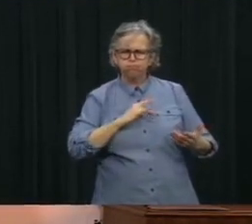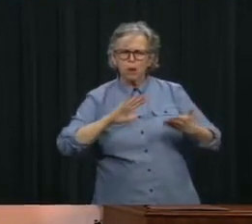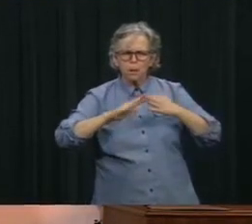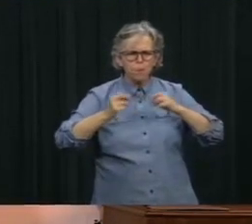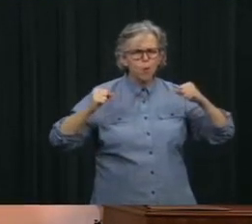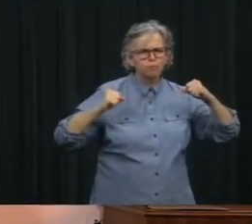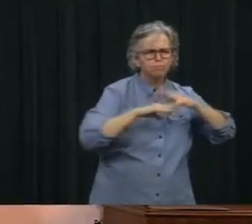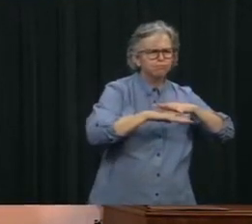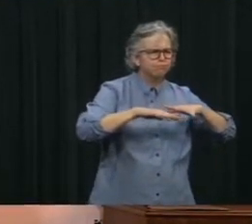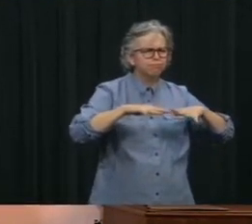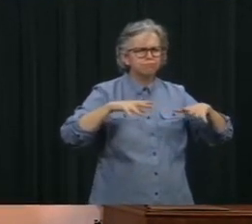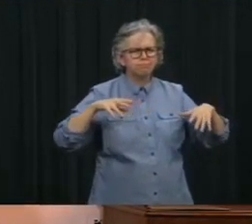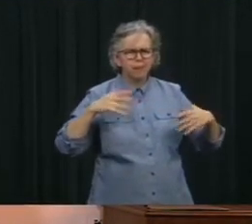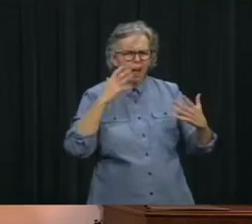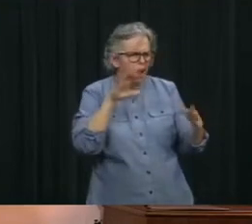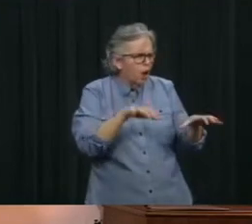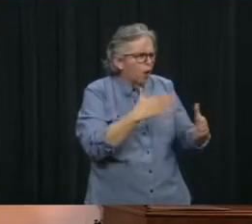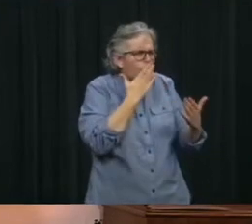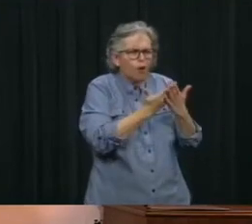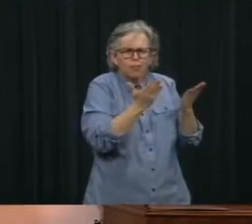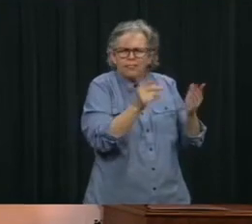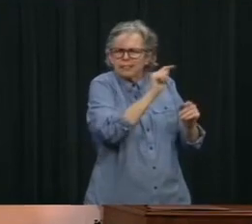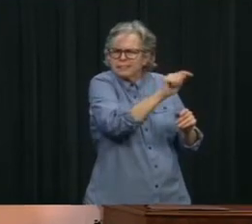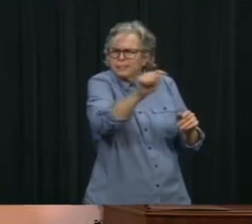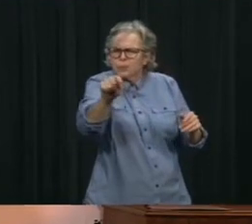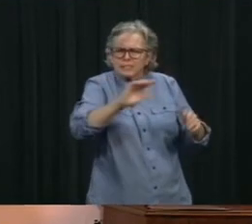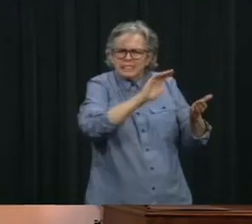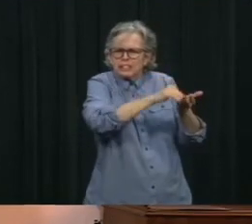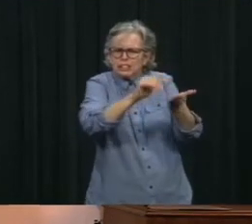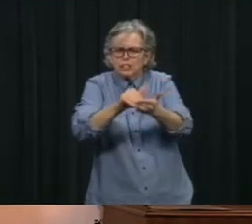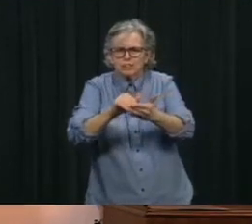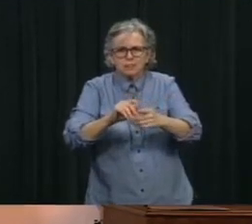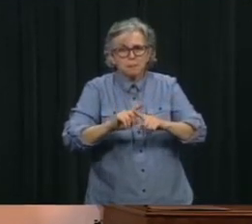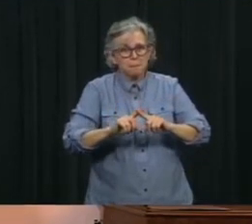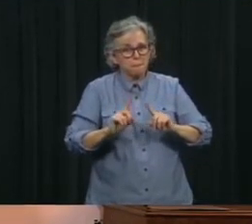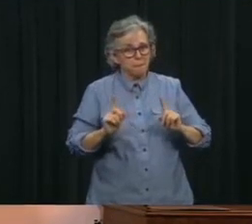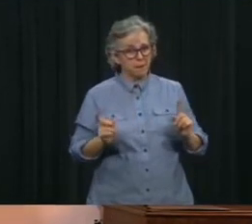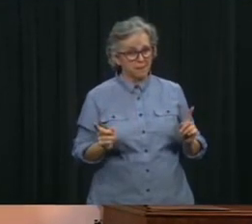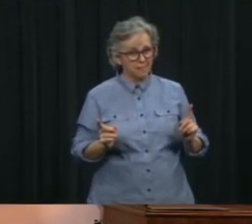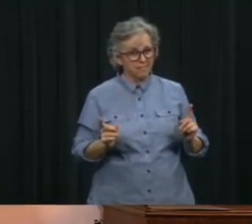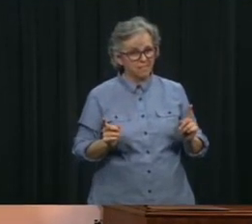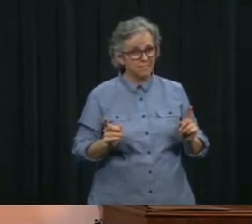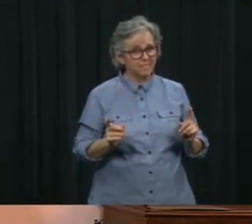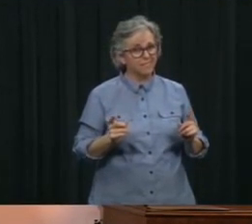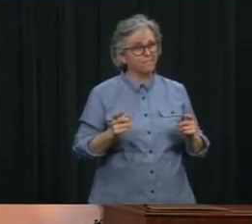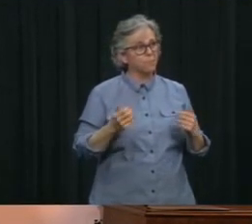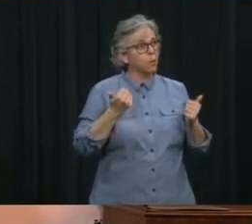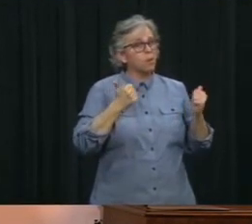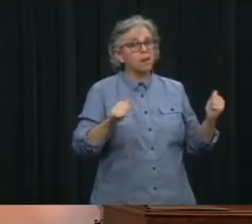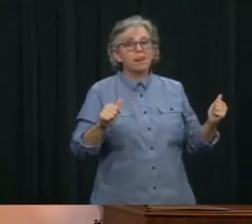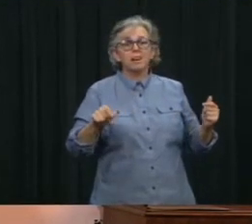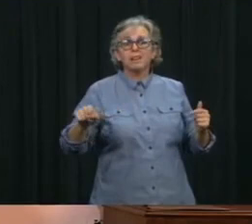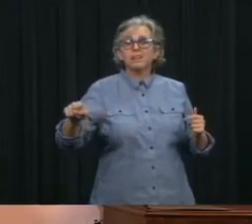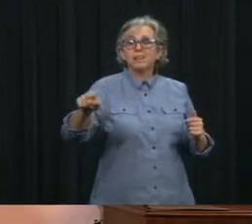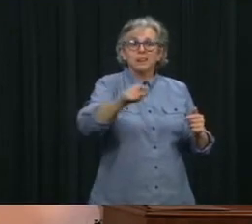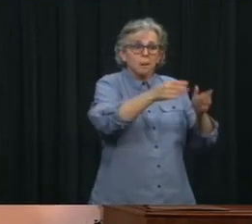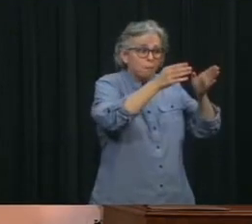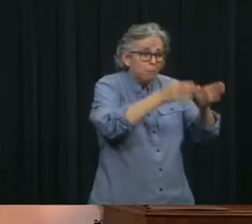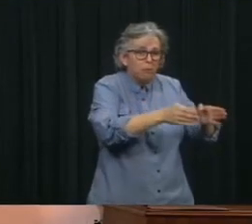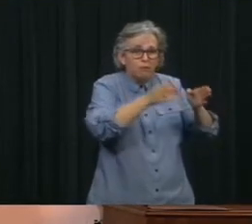As we've talked about often, it is a significant risk for anyone to be in a group